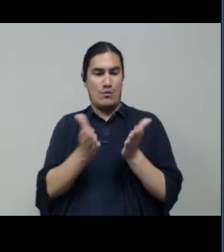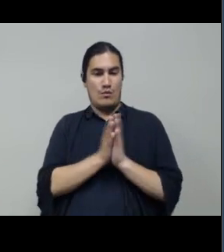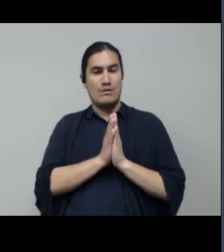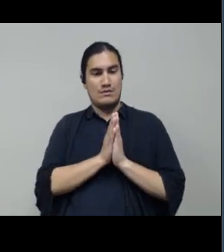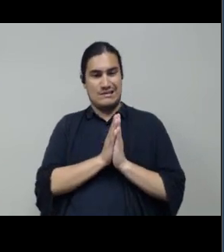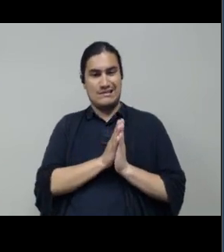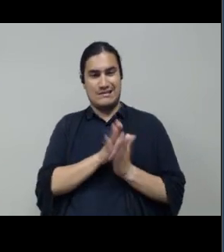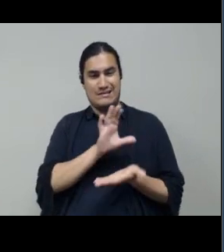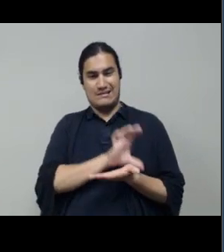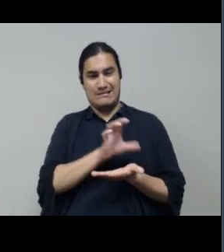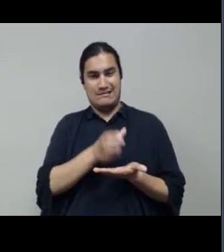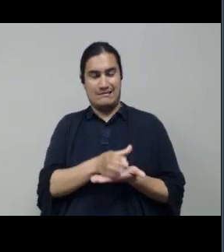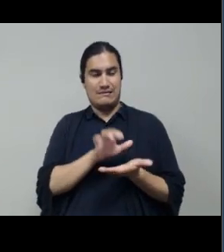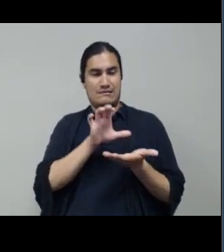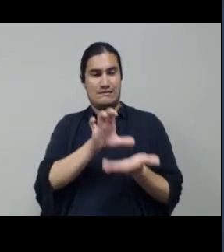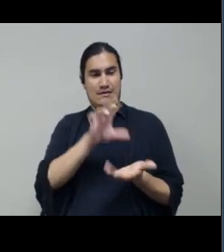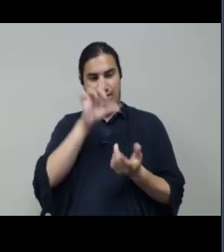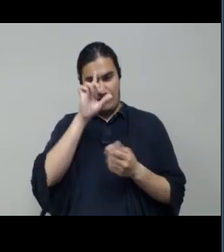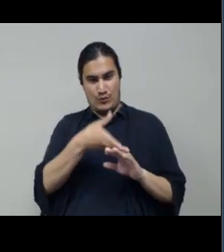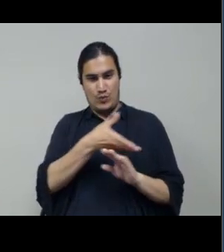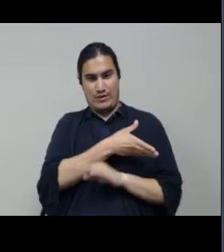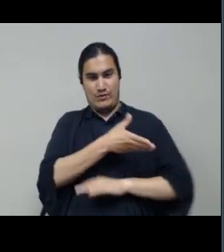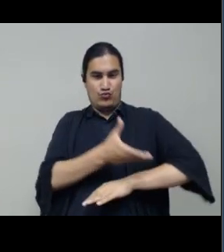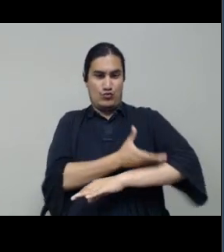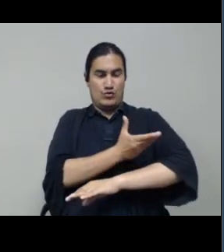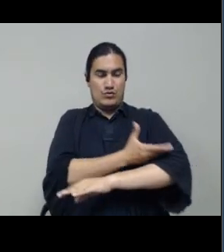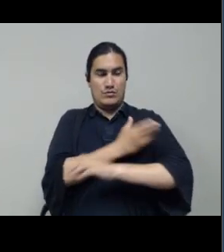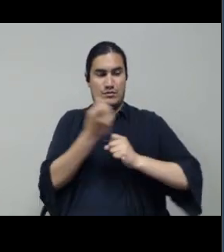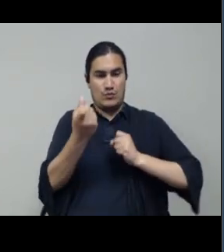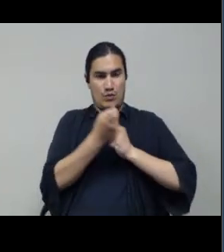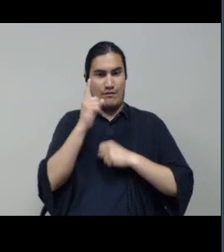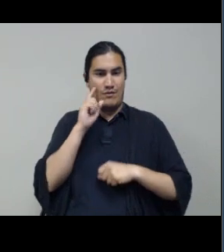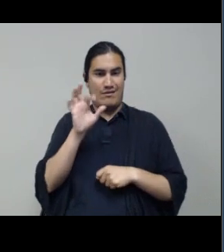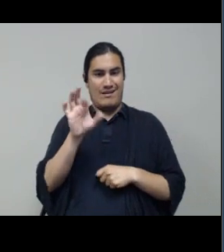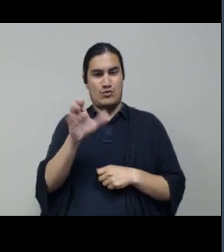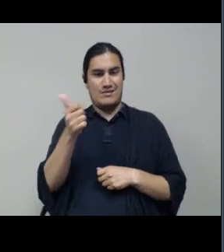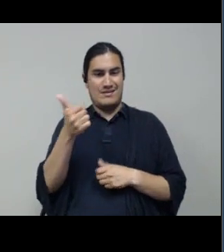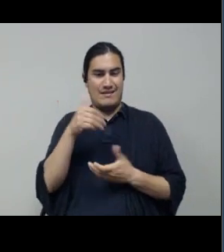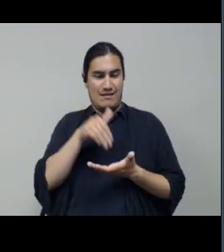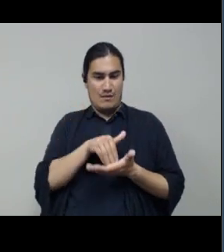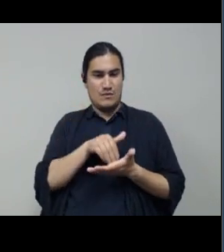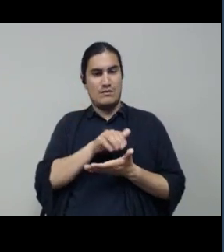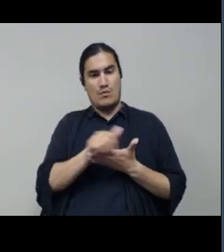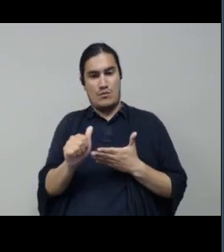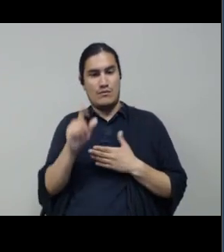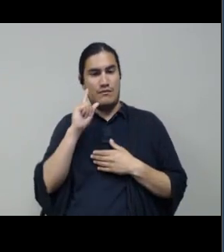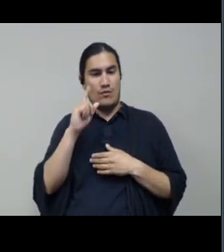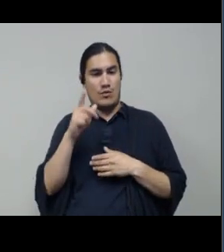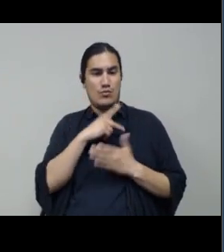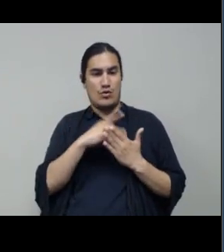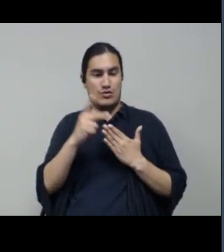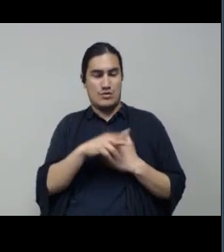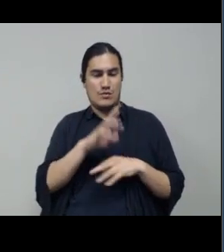supplemental allocation for pre-construction support of $910,000 for the project report and